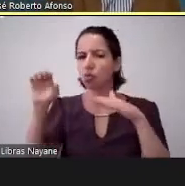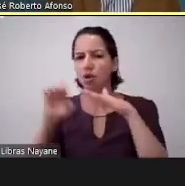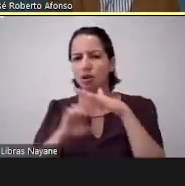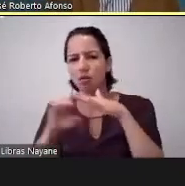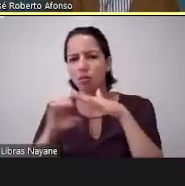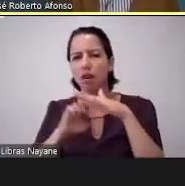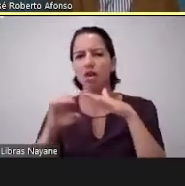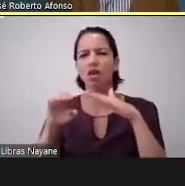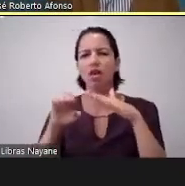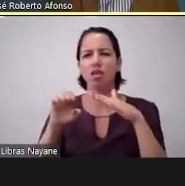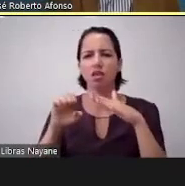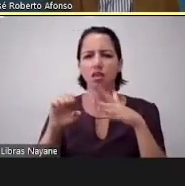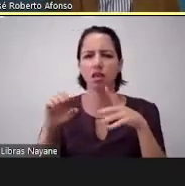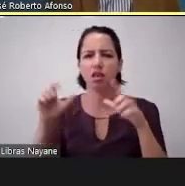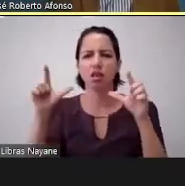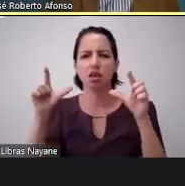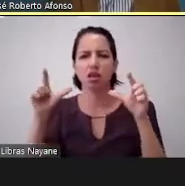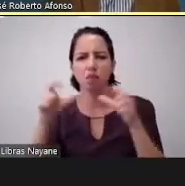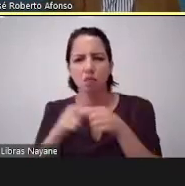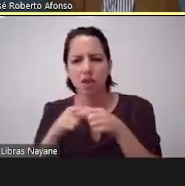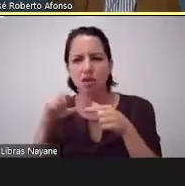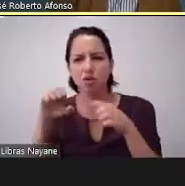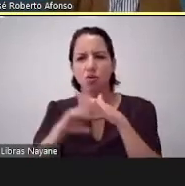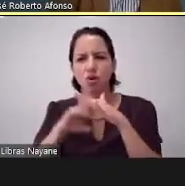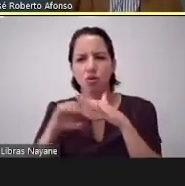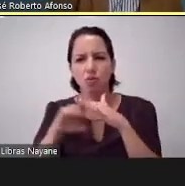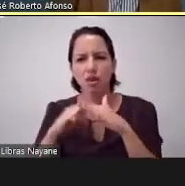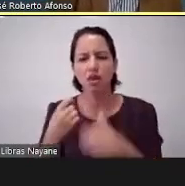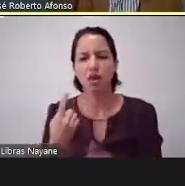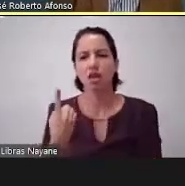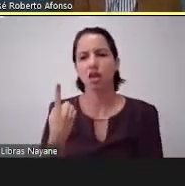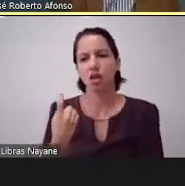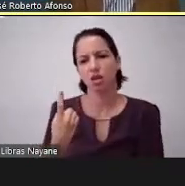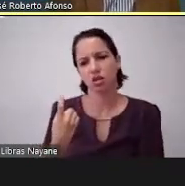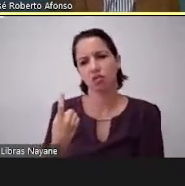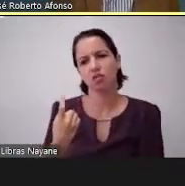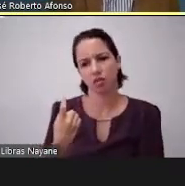very small companies and micro entrepreneurs